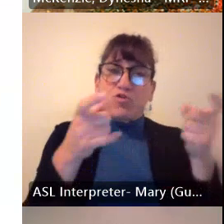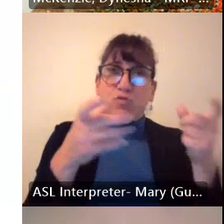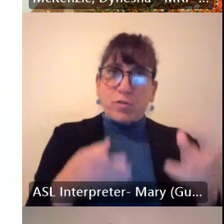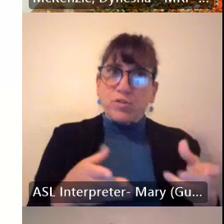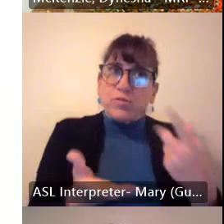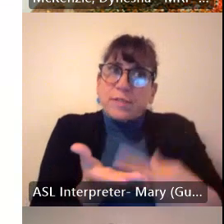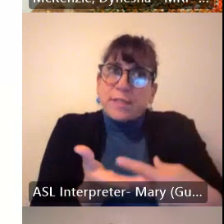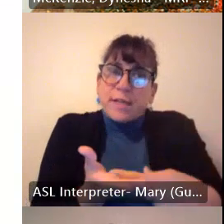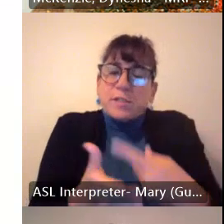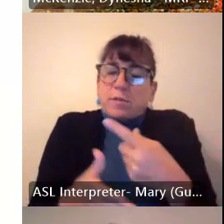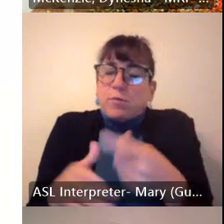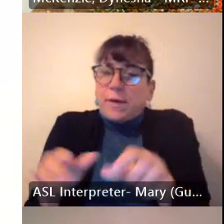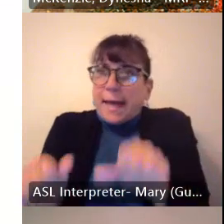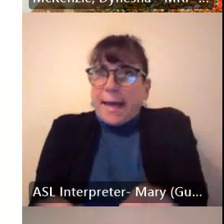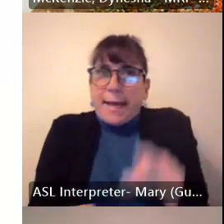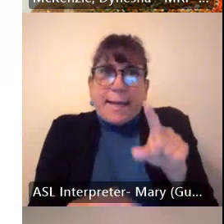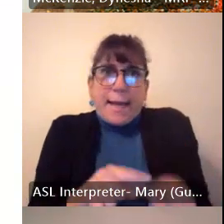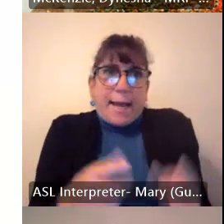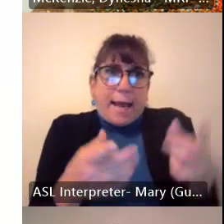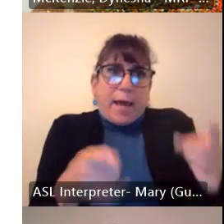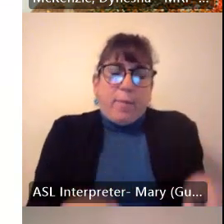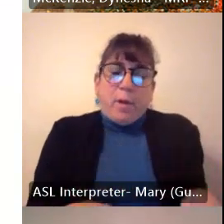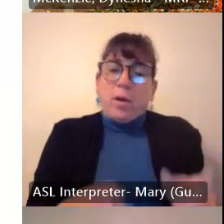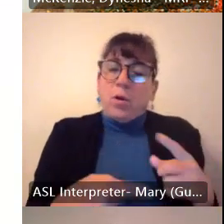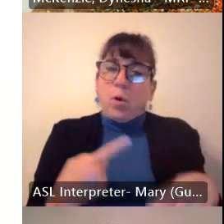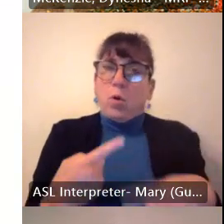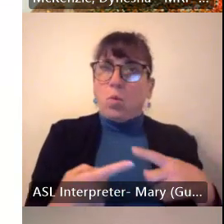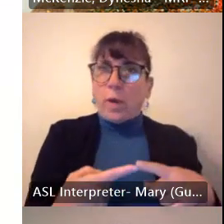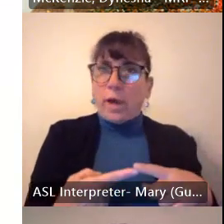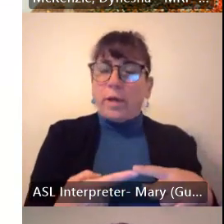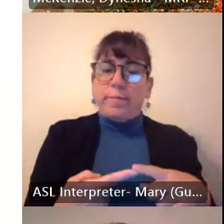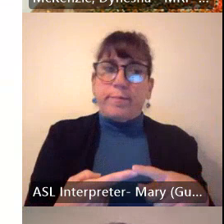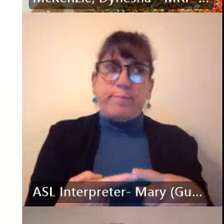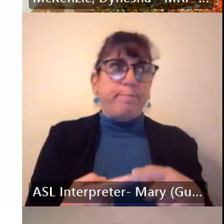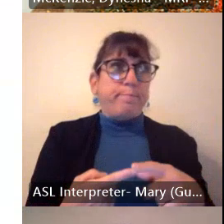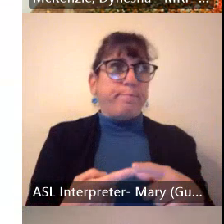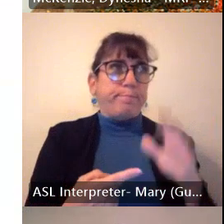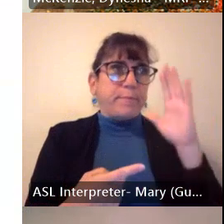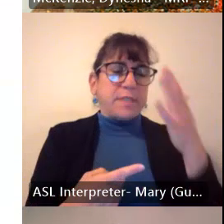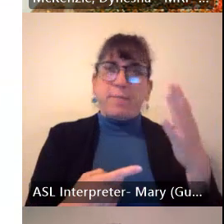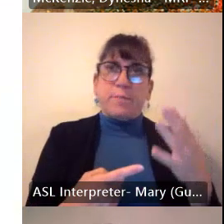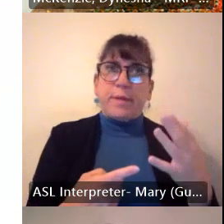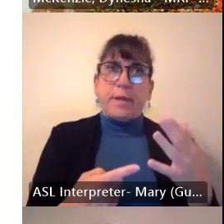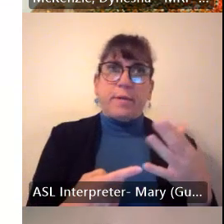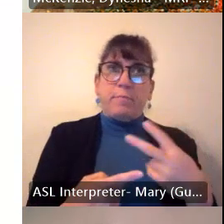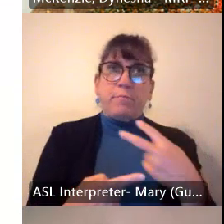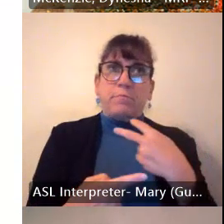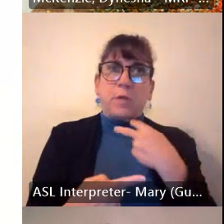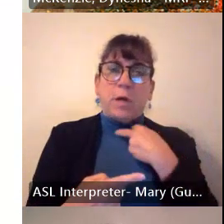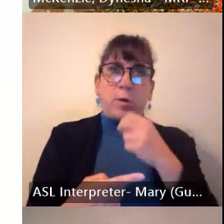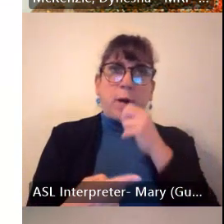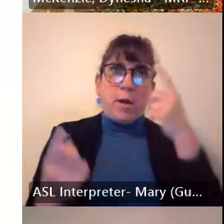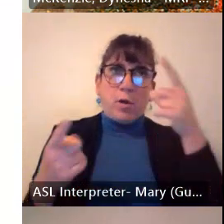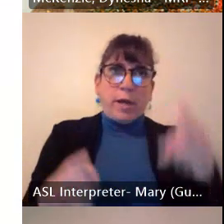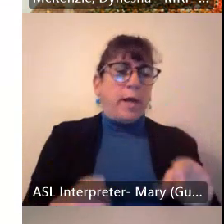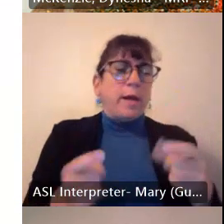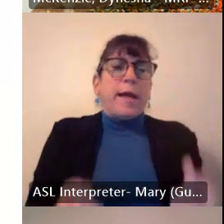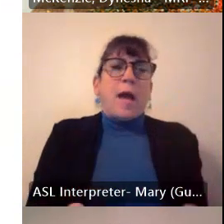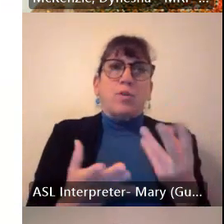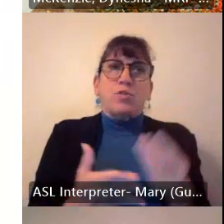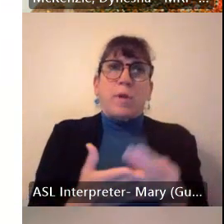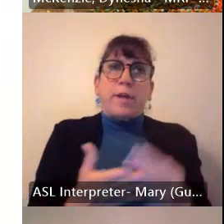can and can't get done when there seems to be gridlock over how much money to provide to different programs.